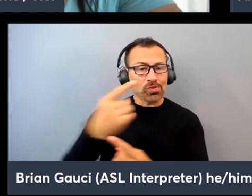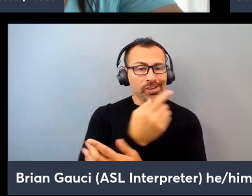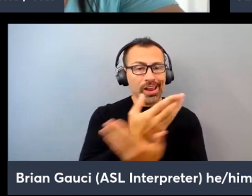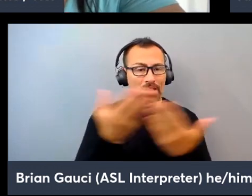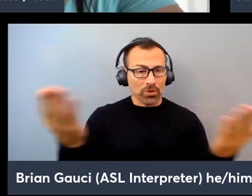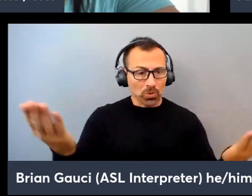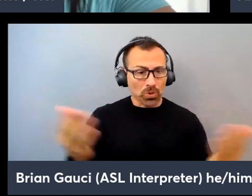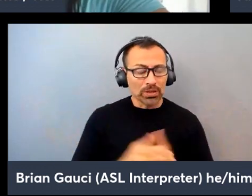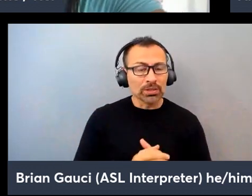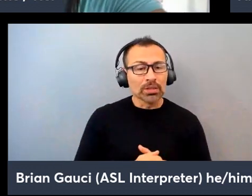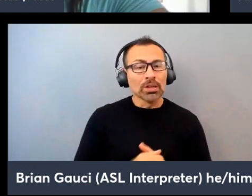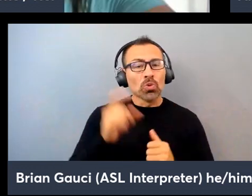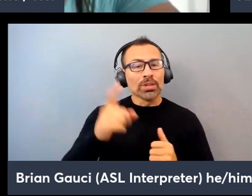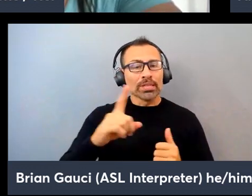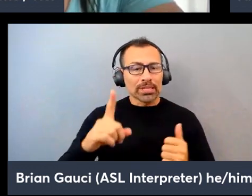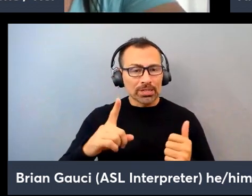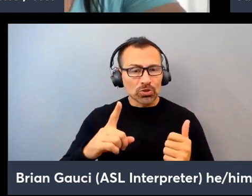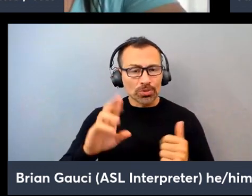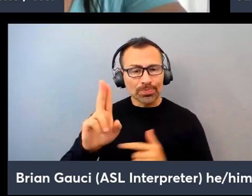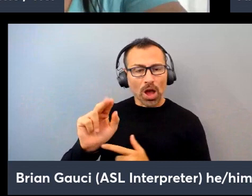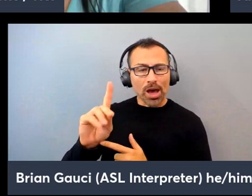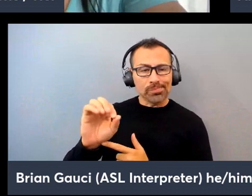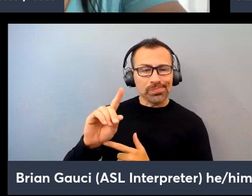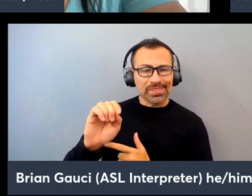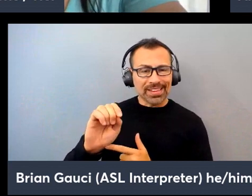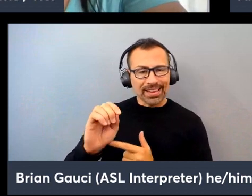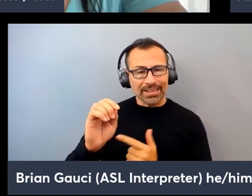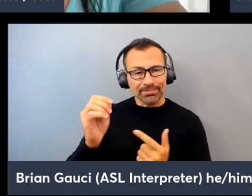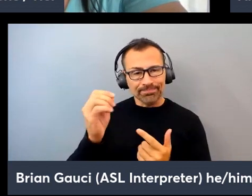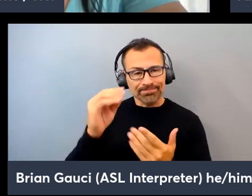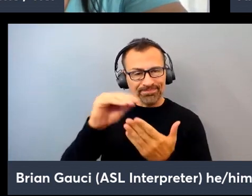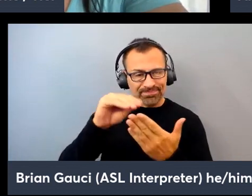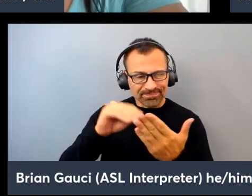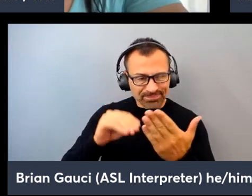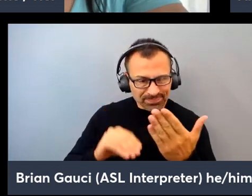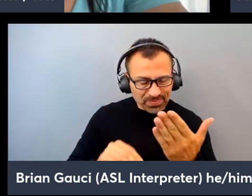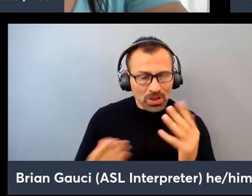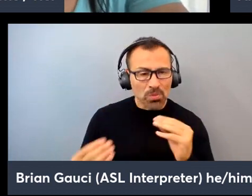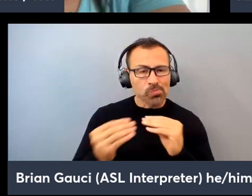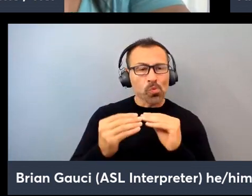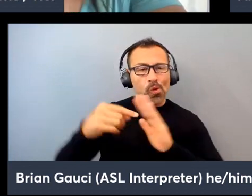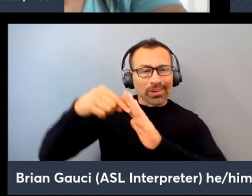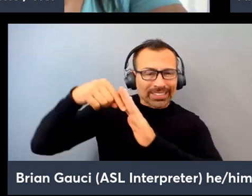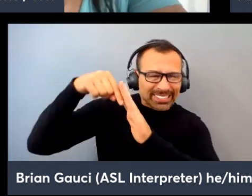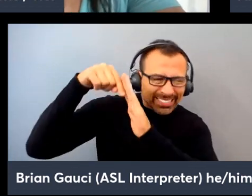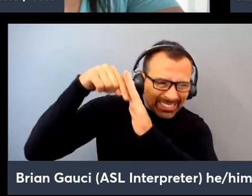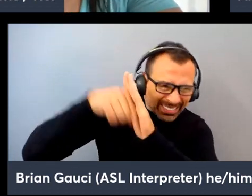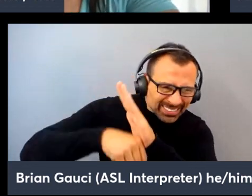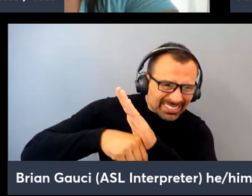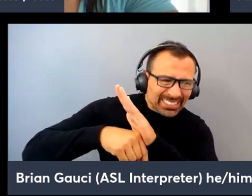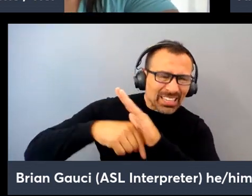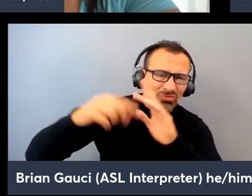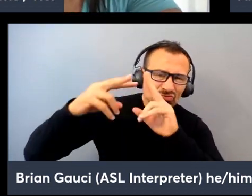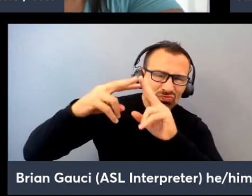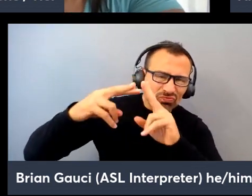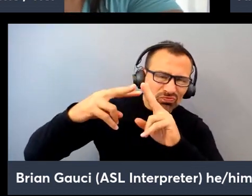more details of how to, like I mentioned, not just how to use it, but how to use it